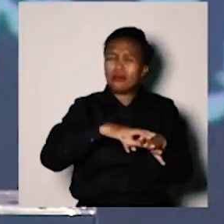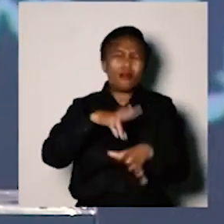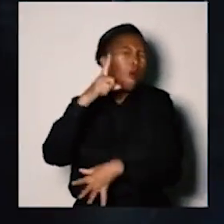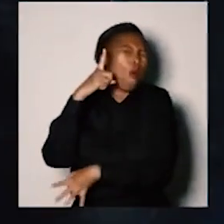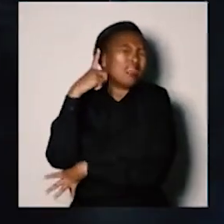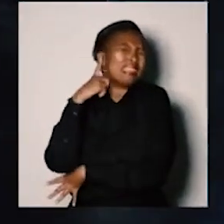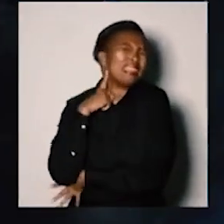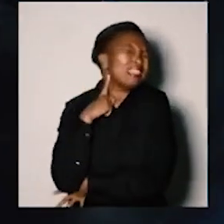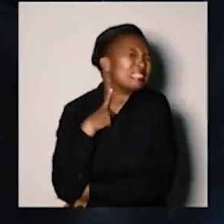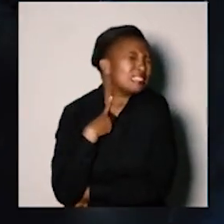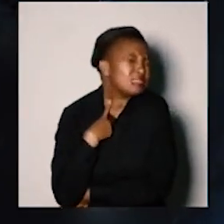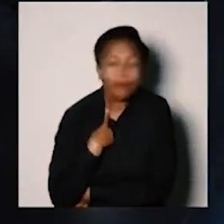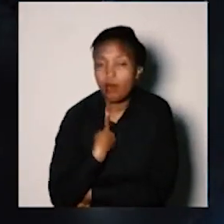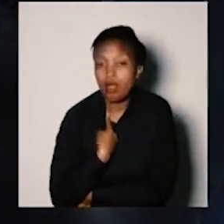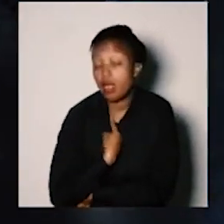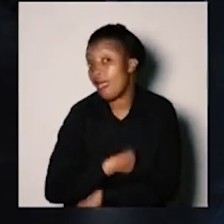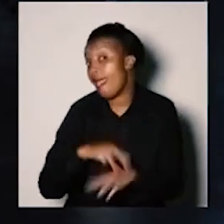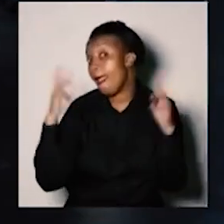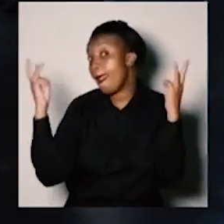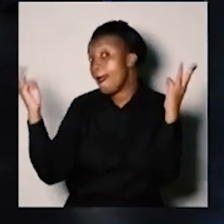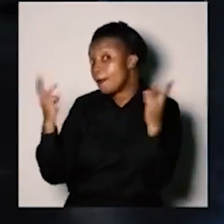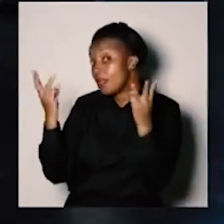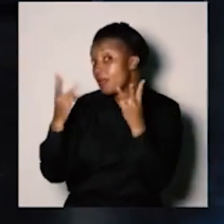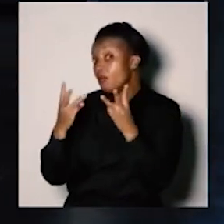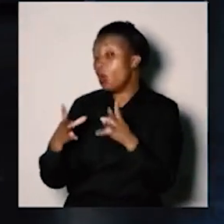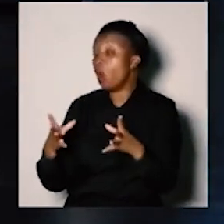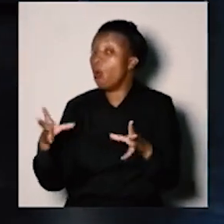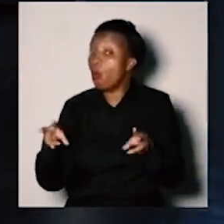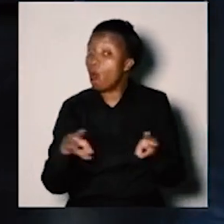desperate, people who need to find their way,